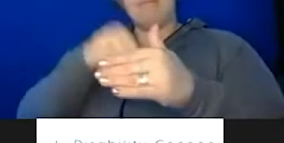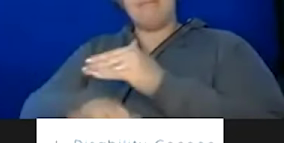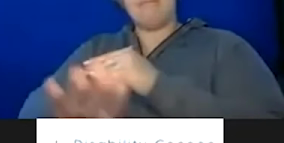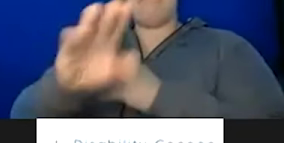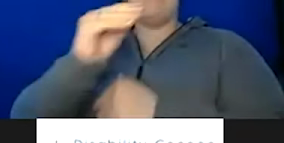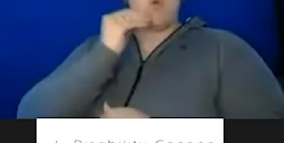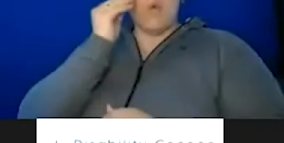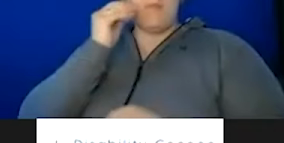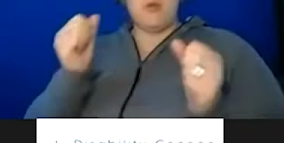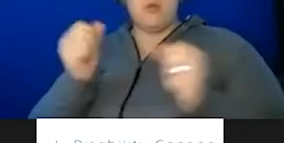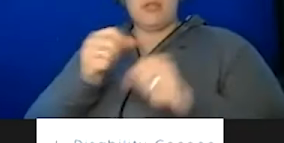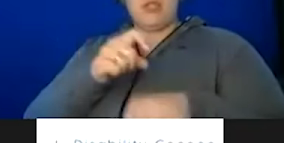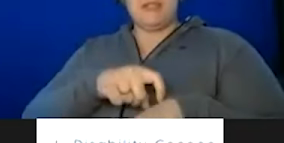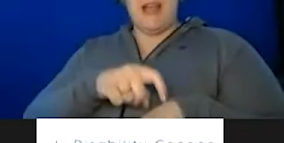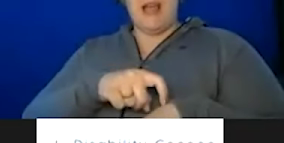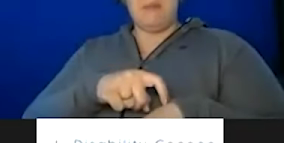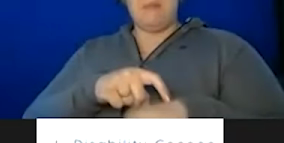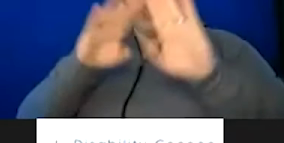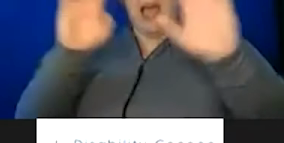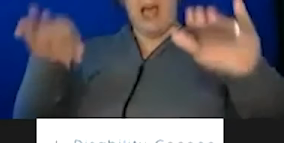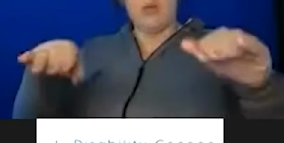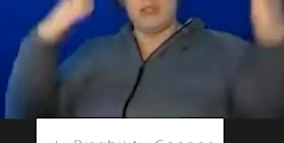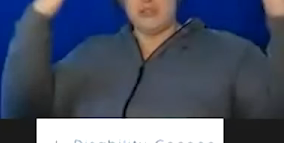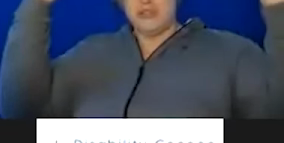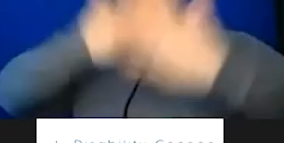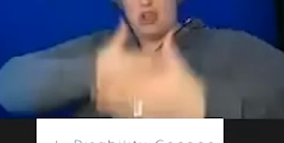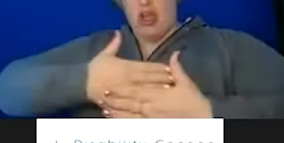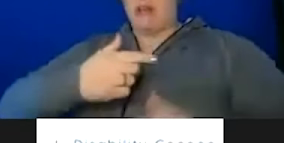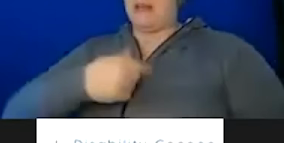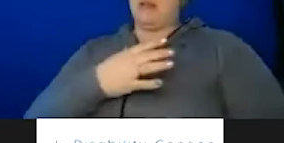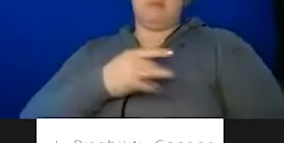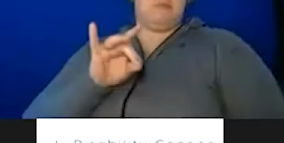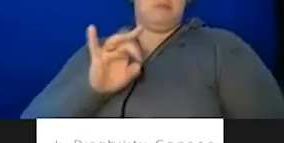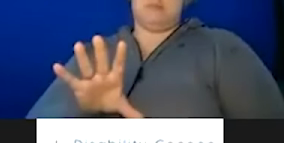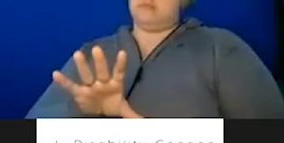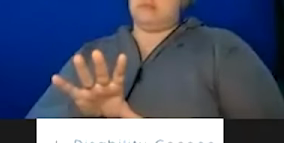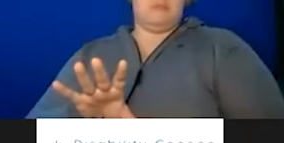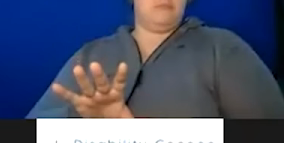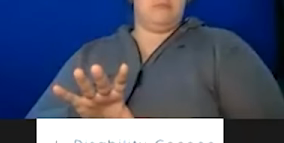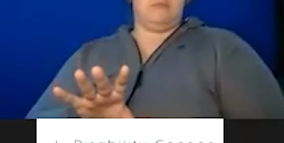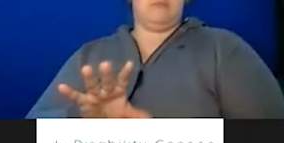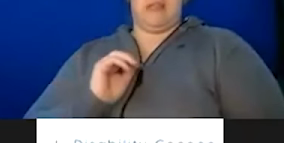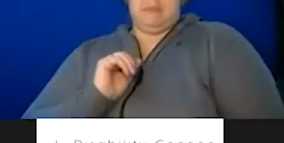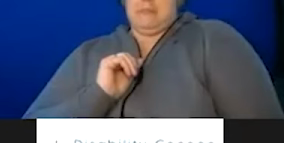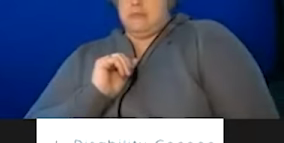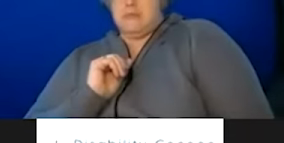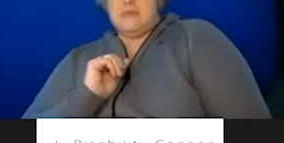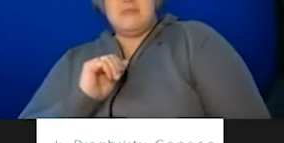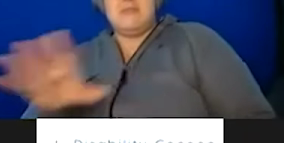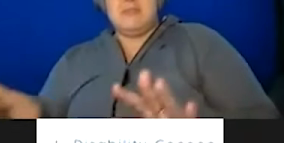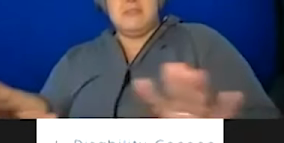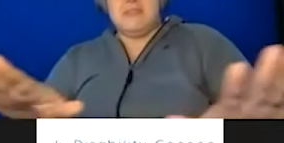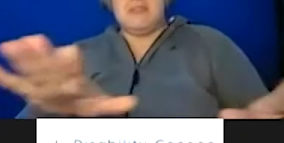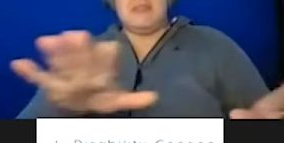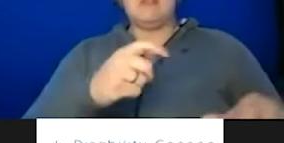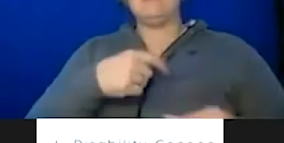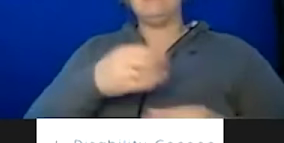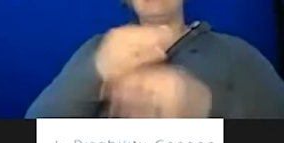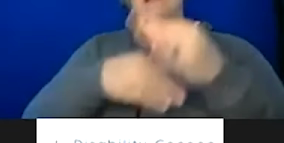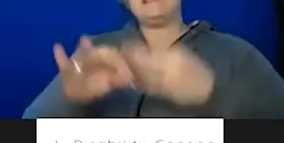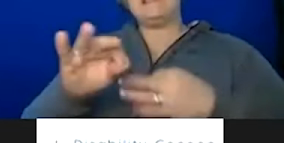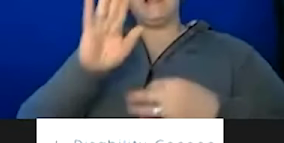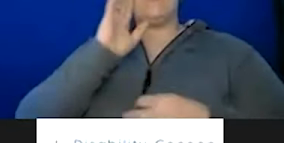wintertime, especially. And so I maybe want to have some of my smart plugs scattered throughout the house,